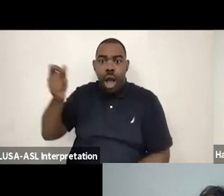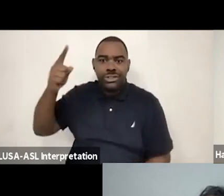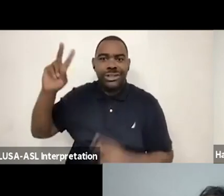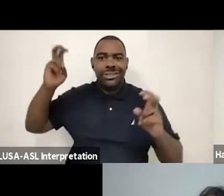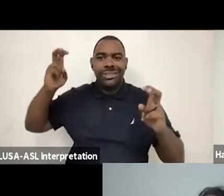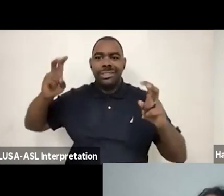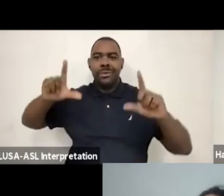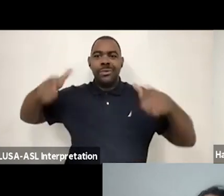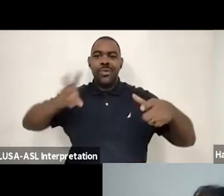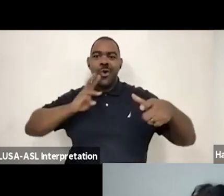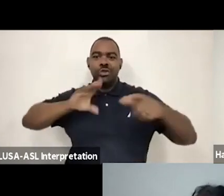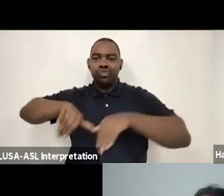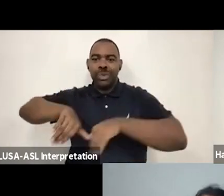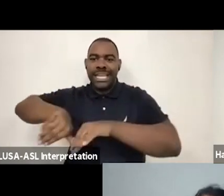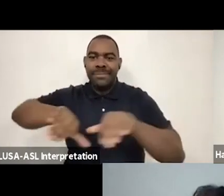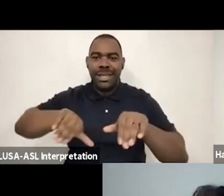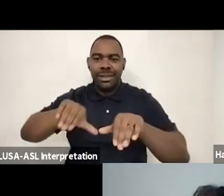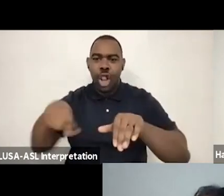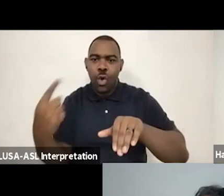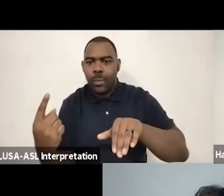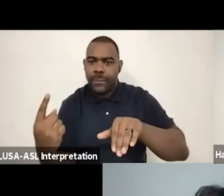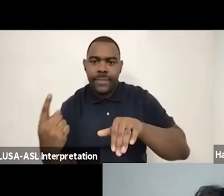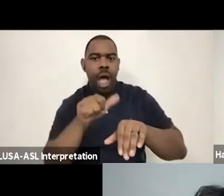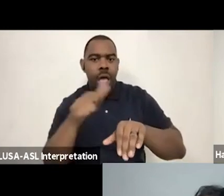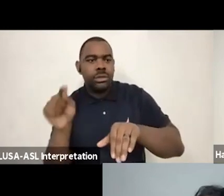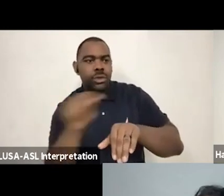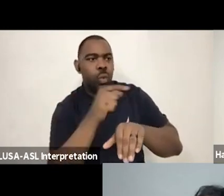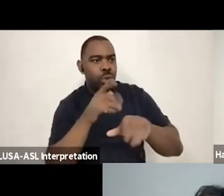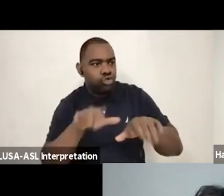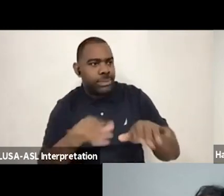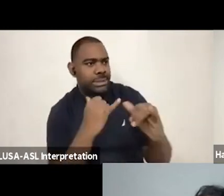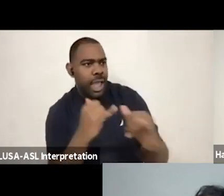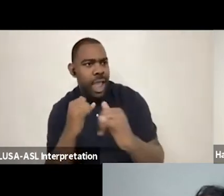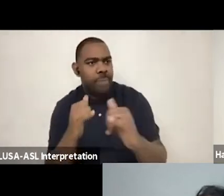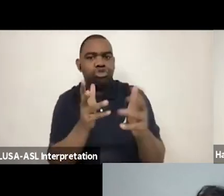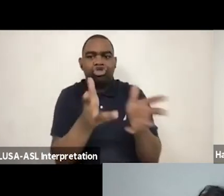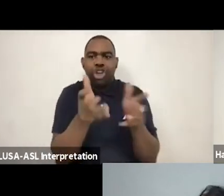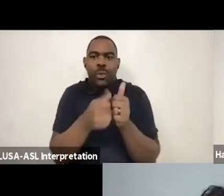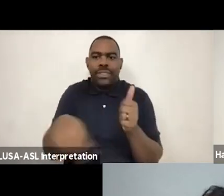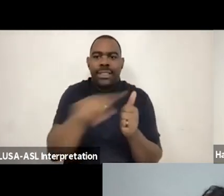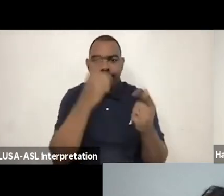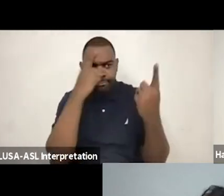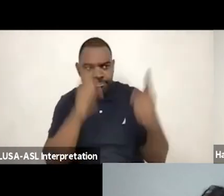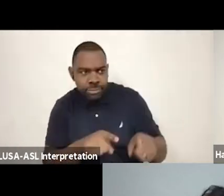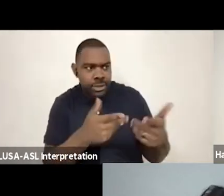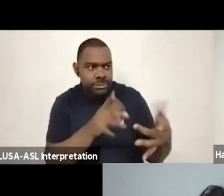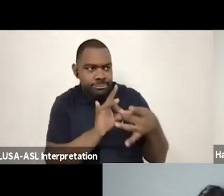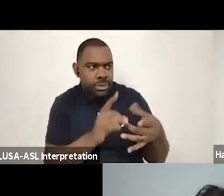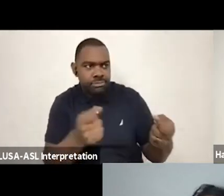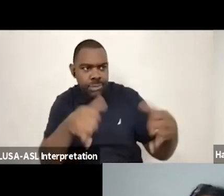who are swimming in the pond, the same waters that you're swimming in. And And so it's been